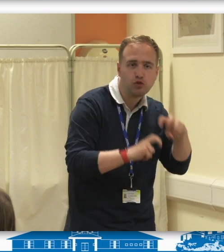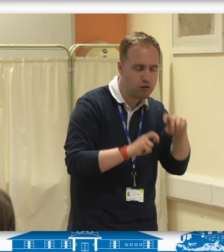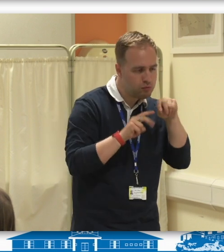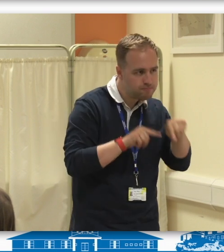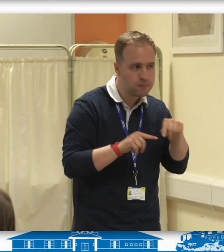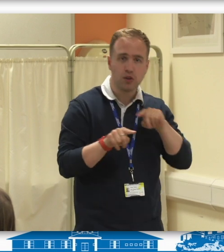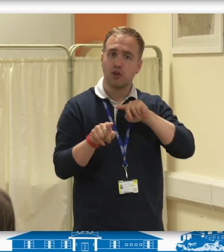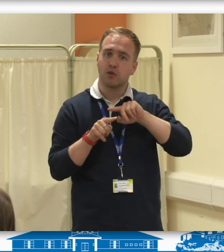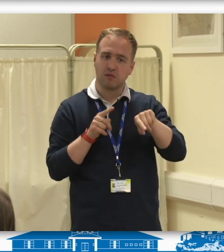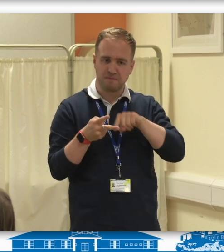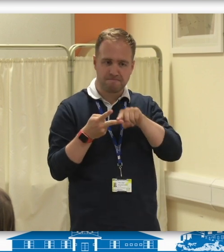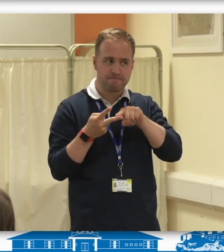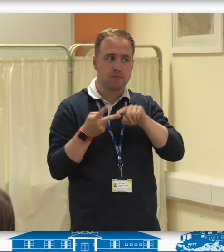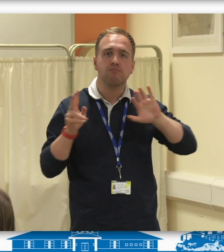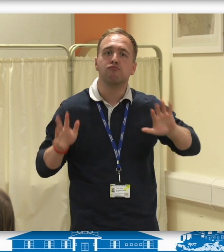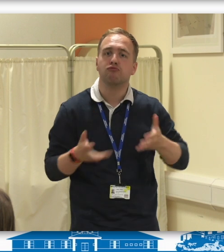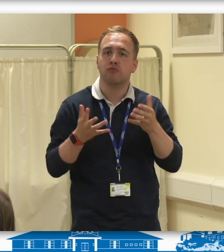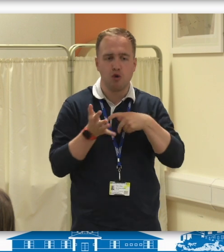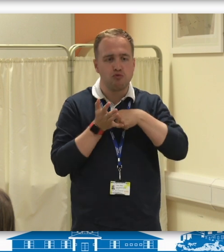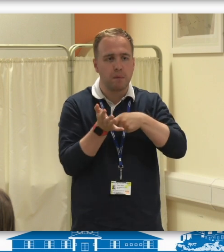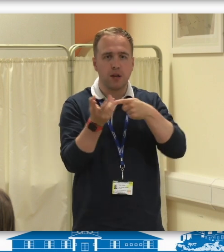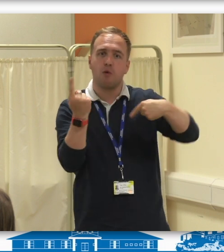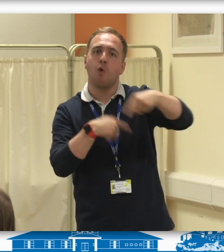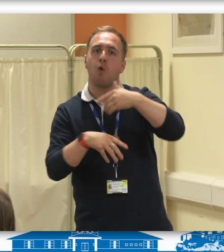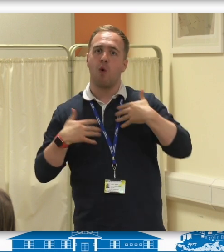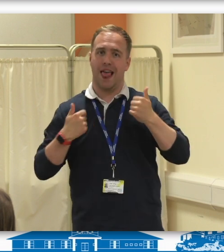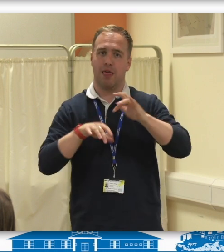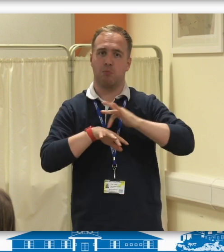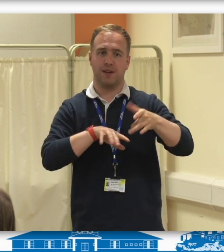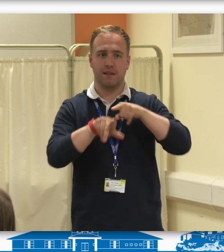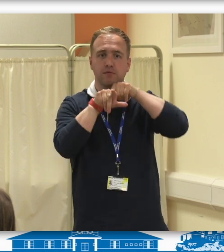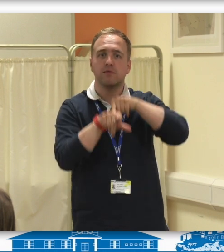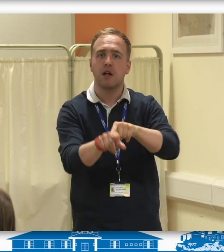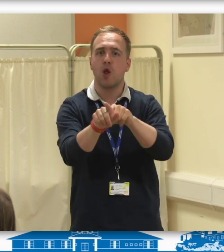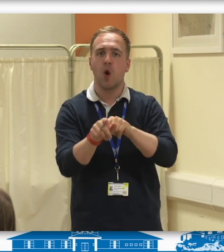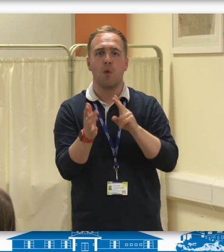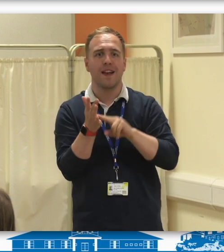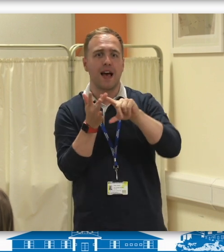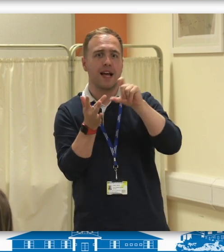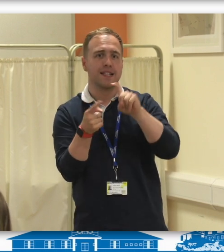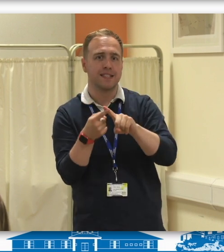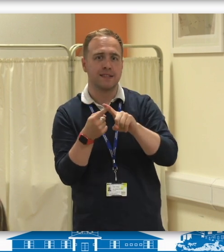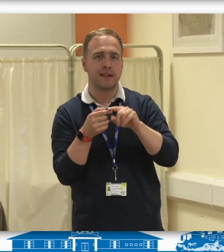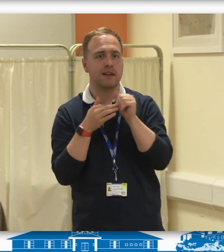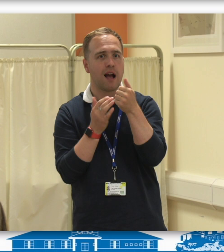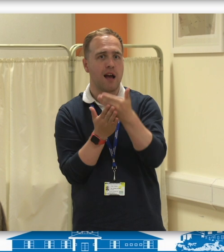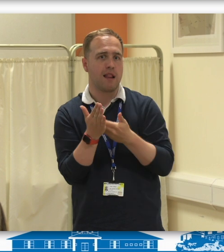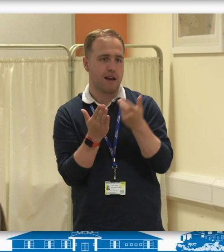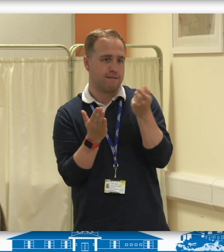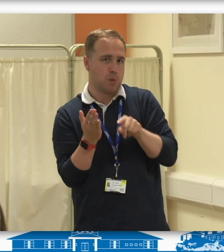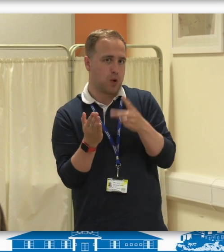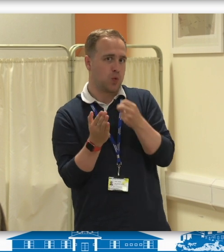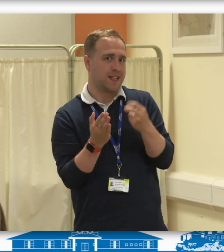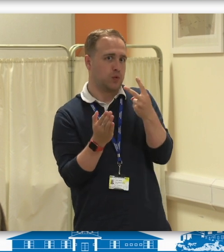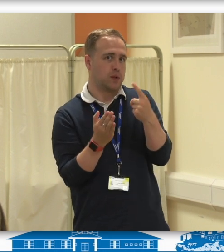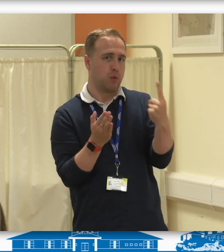encouragement or a recommendation that all health professionals follow the NICE guidelines in 2021, that children